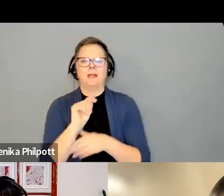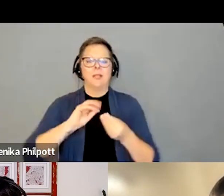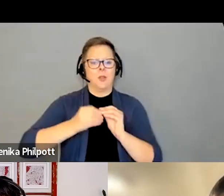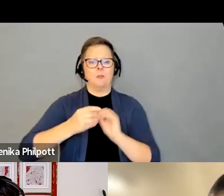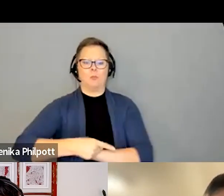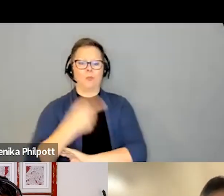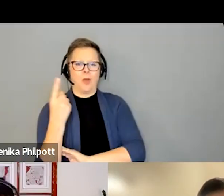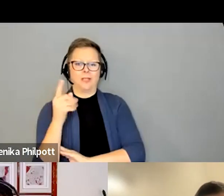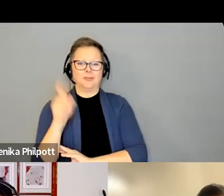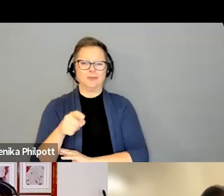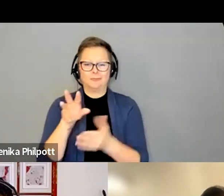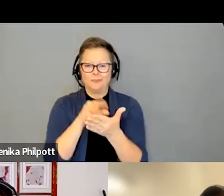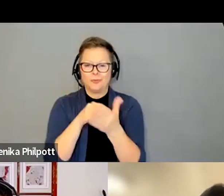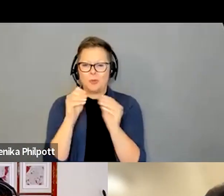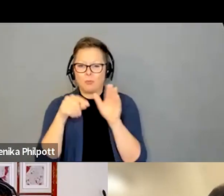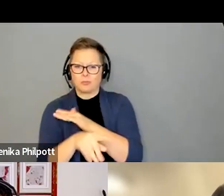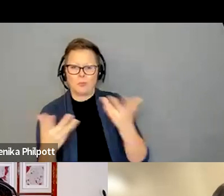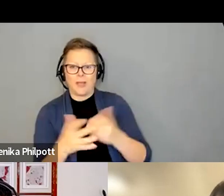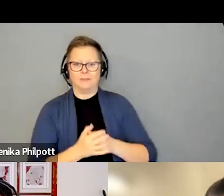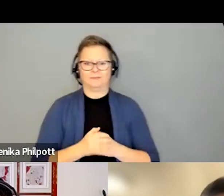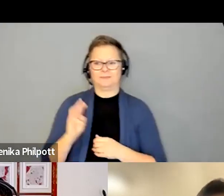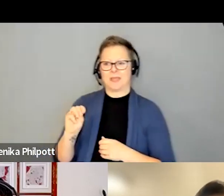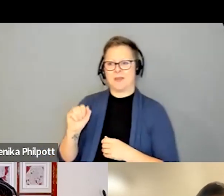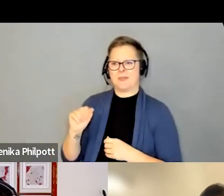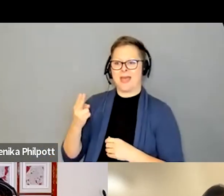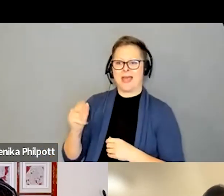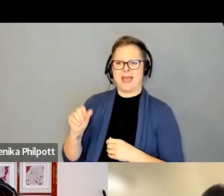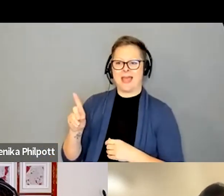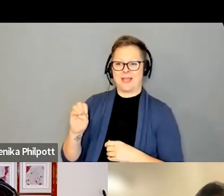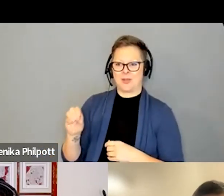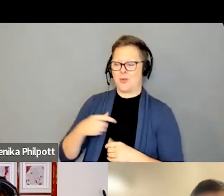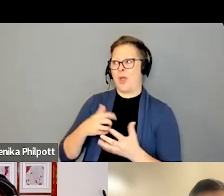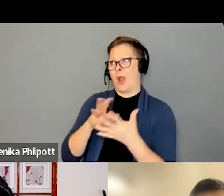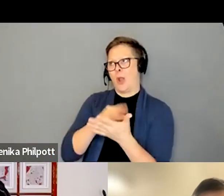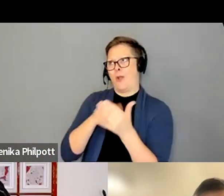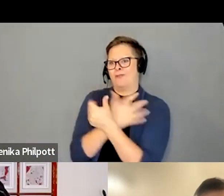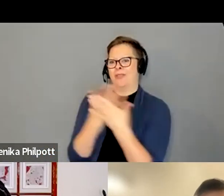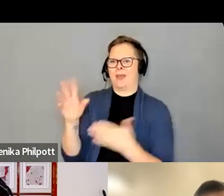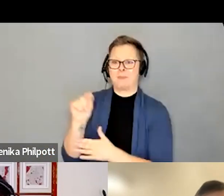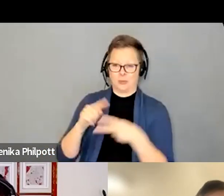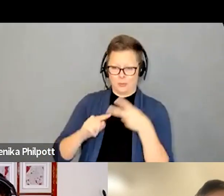next? I want to learn everything, but there's two things. One thing would